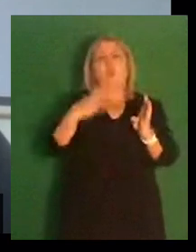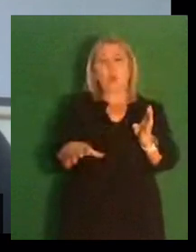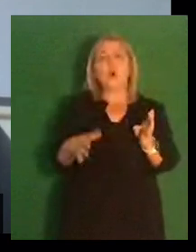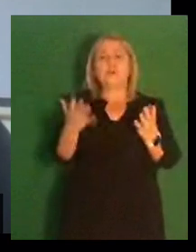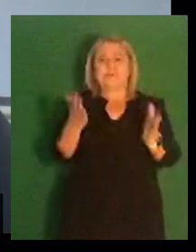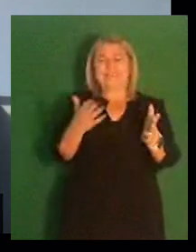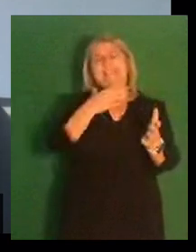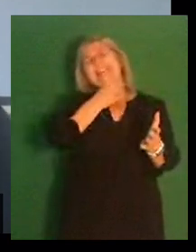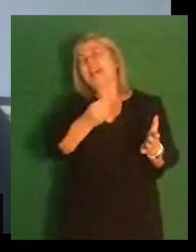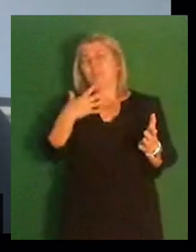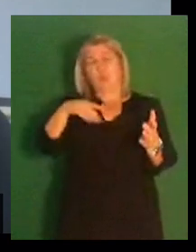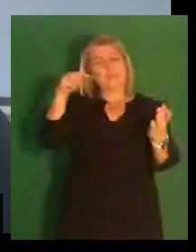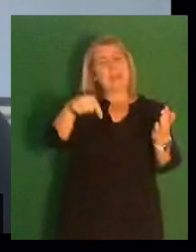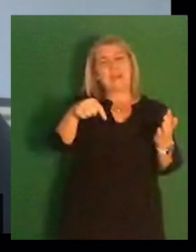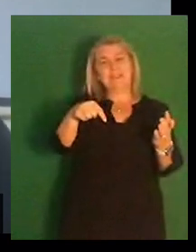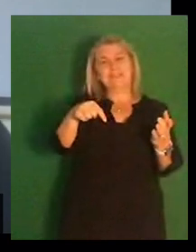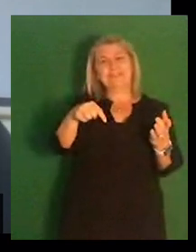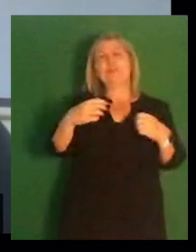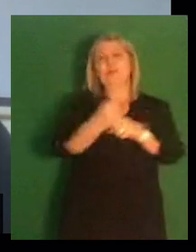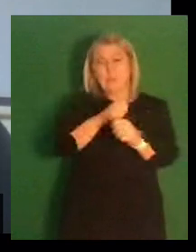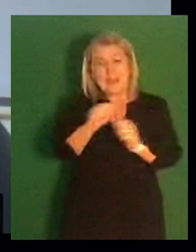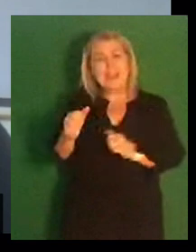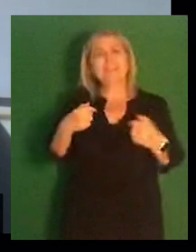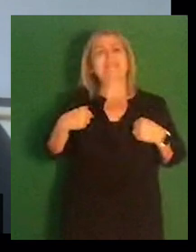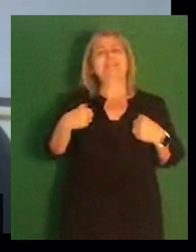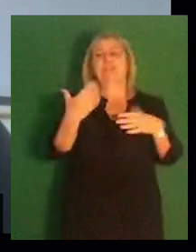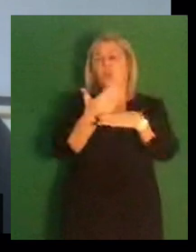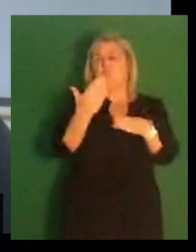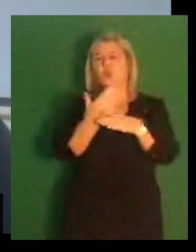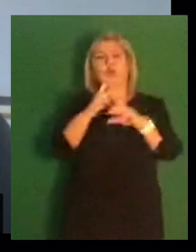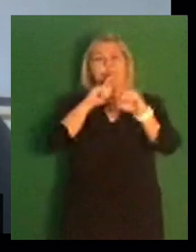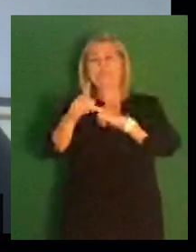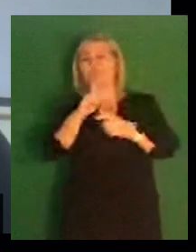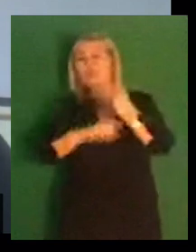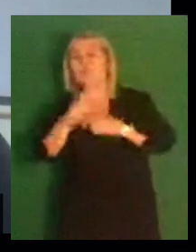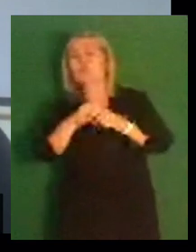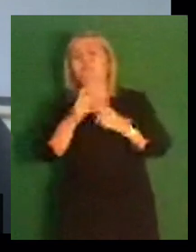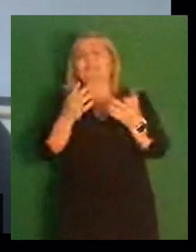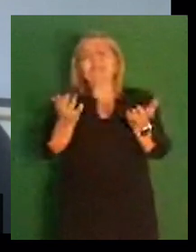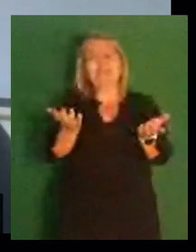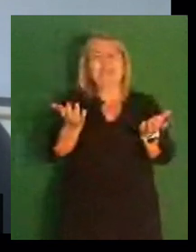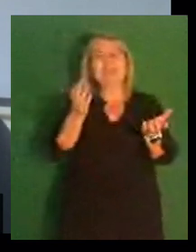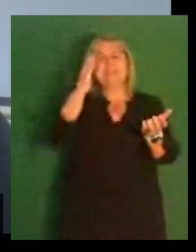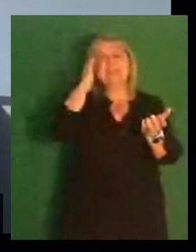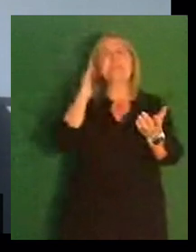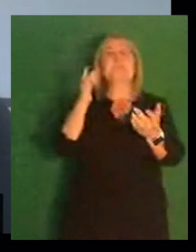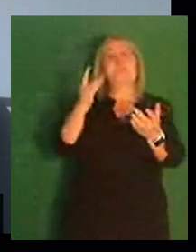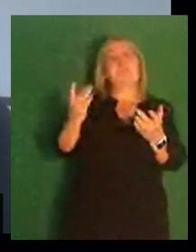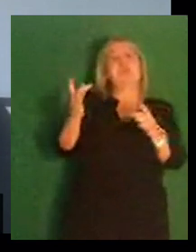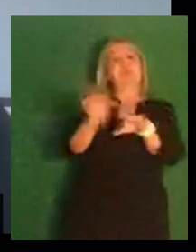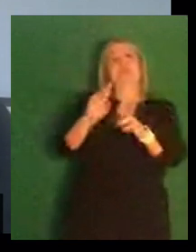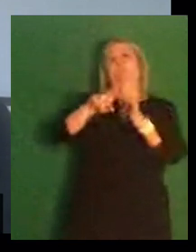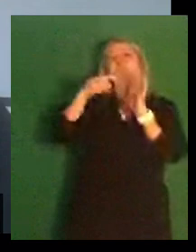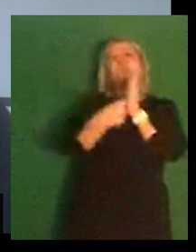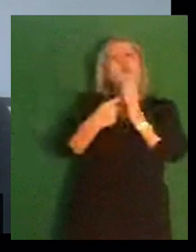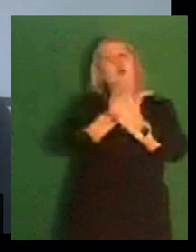do best, which is to take work around all of the communities in Scotland. We are, you know, a theatre for everyone, and that's what we do.